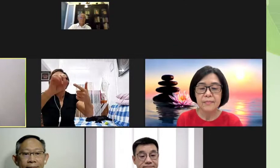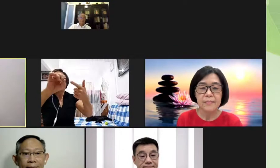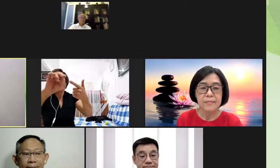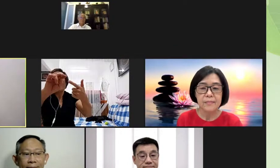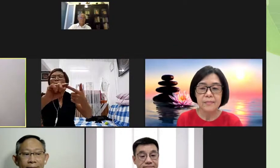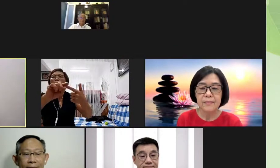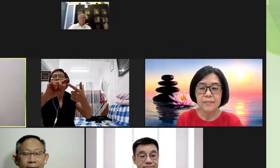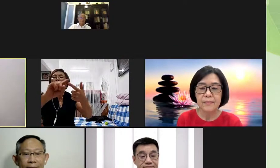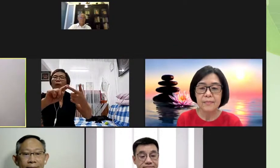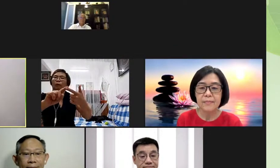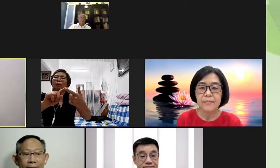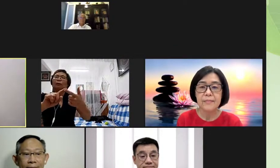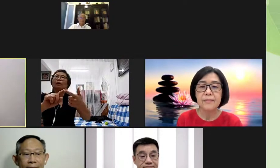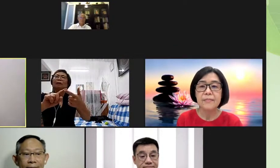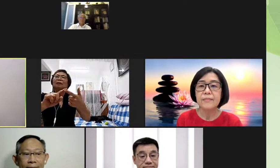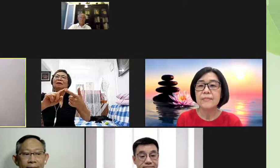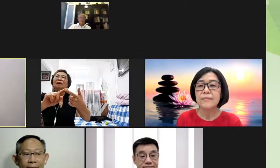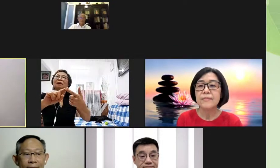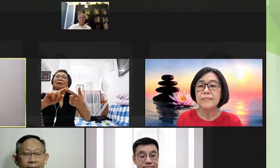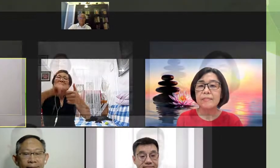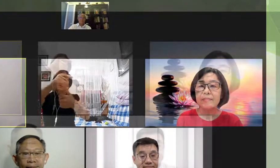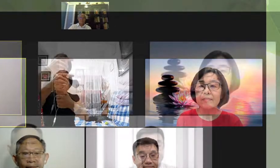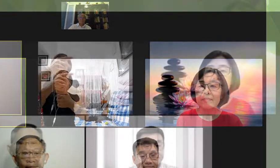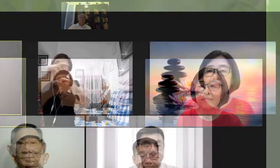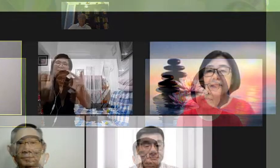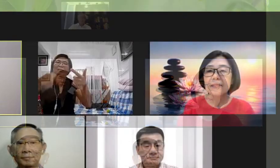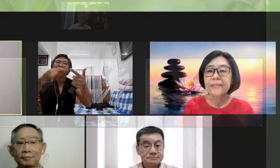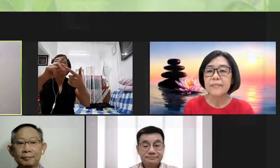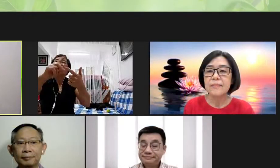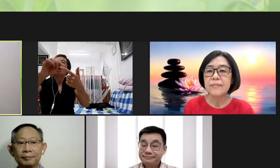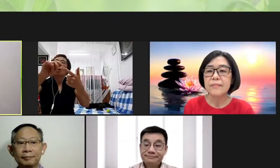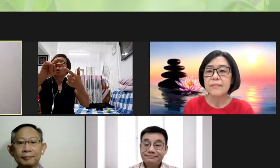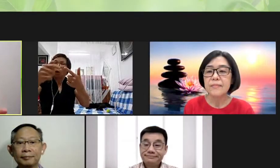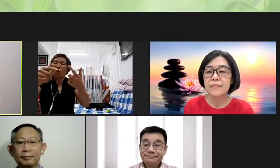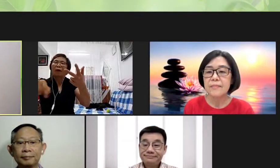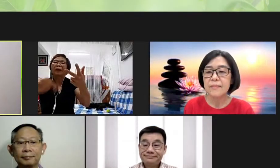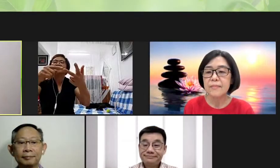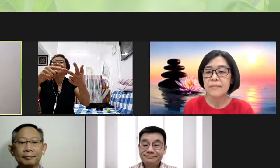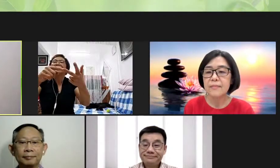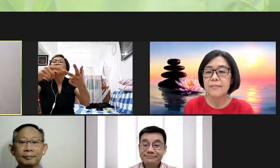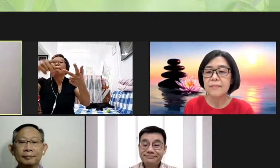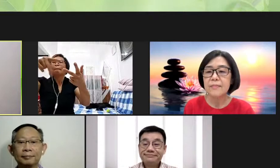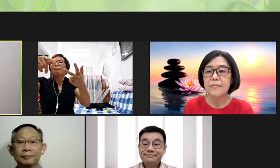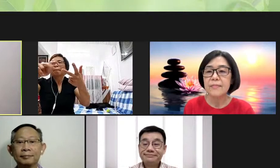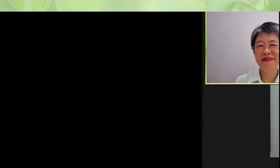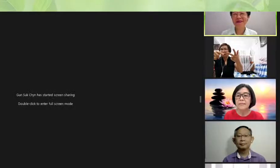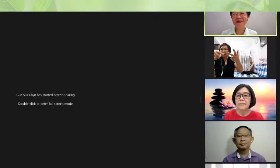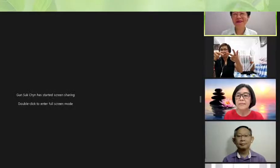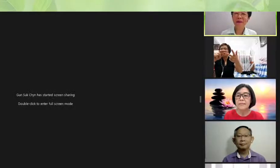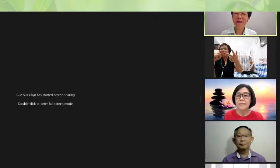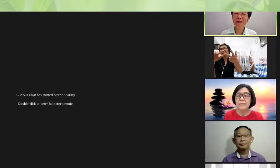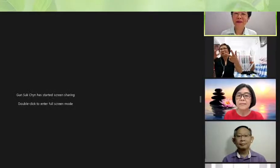Yeah. So Dr. Gan, over to you. So I'm going to mute myself now, and it's over to you.